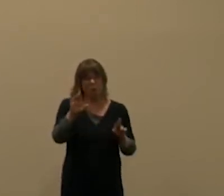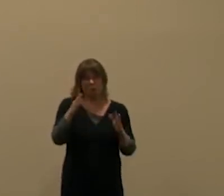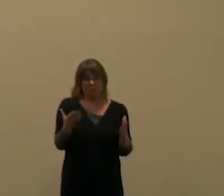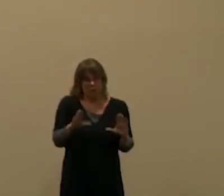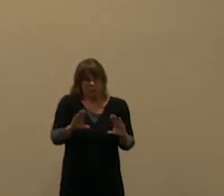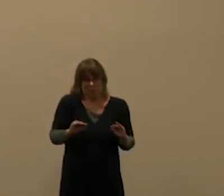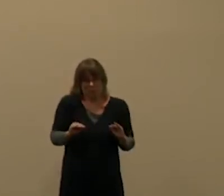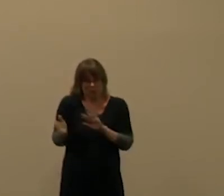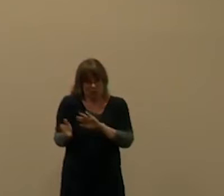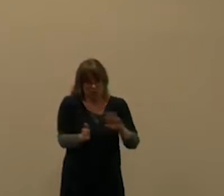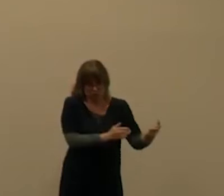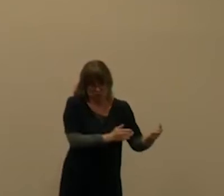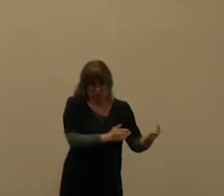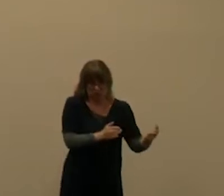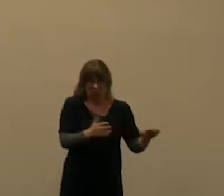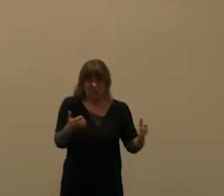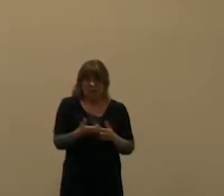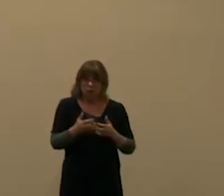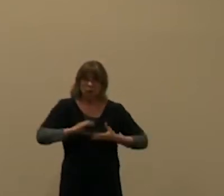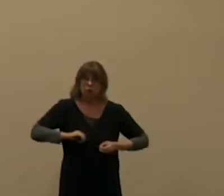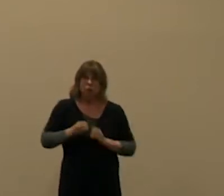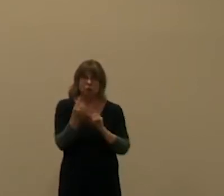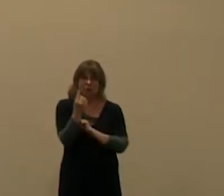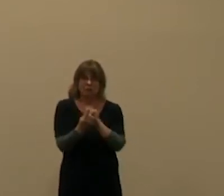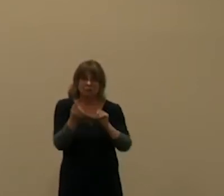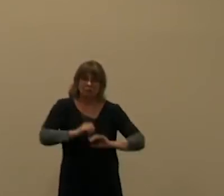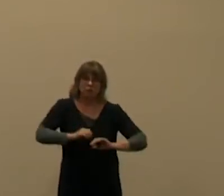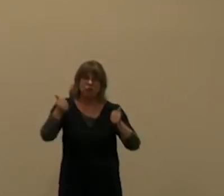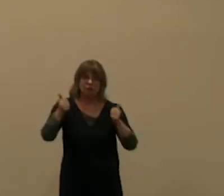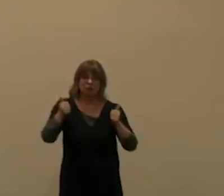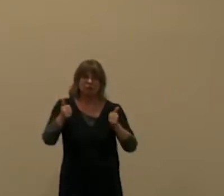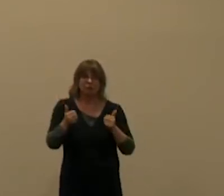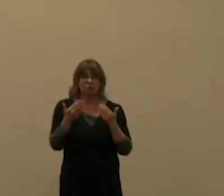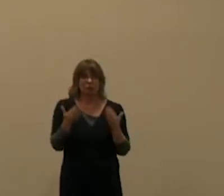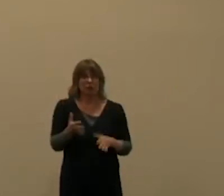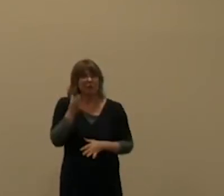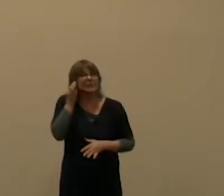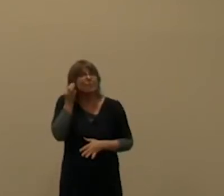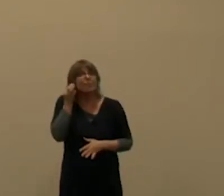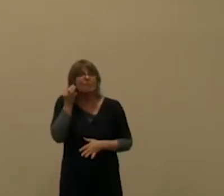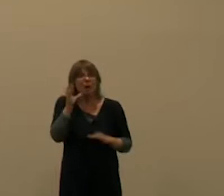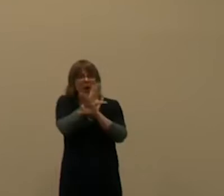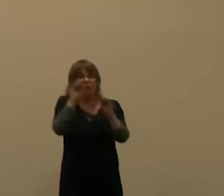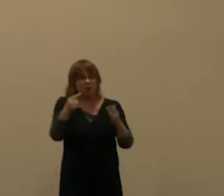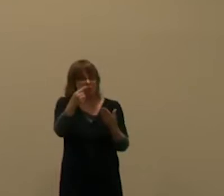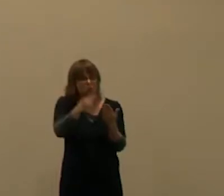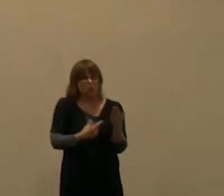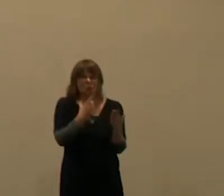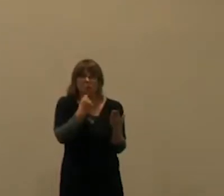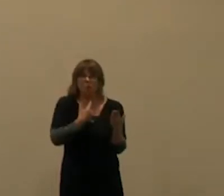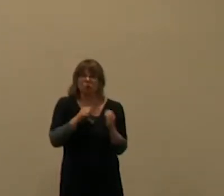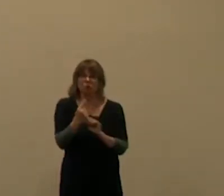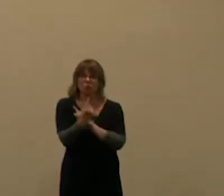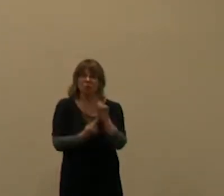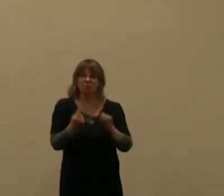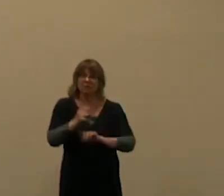anymore. So we want to make meetings great again. So I'm just going to give you a bunch of tips to make your meetings be worthwhile